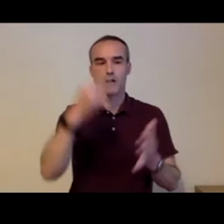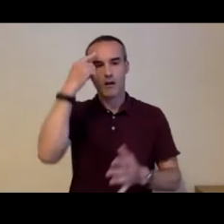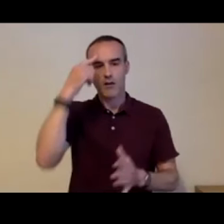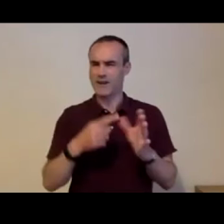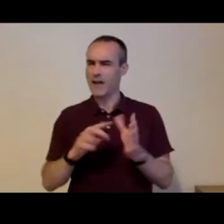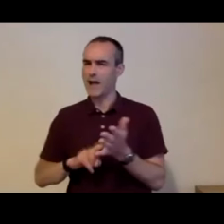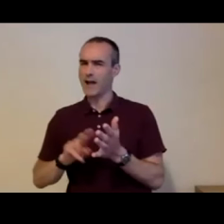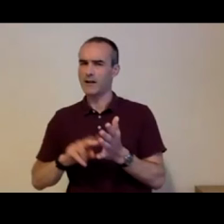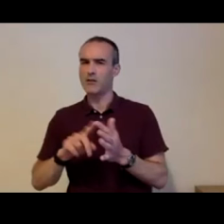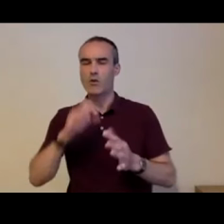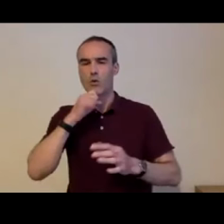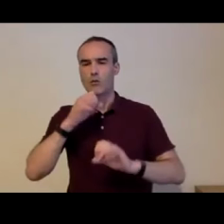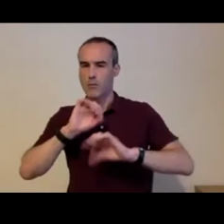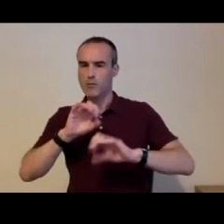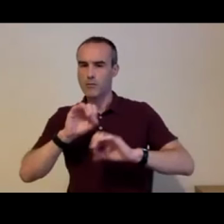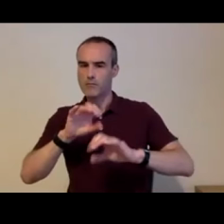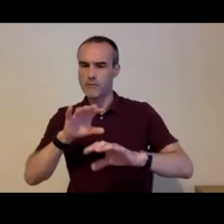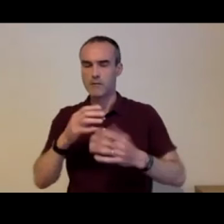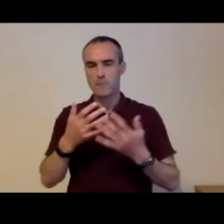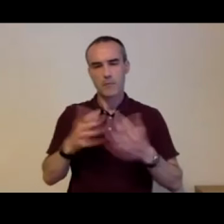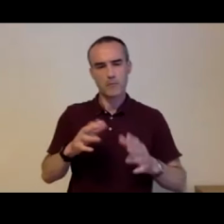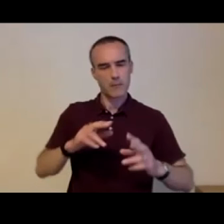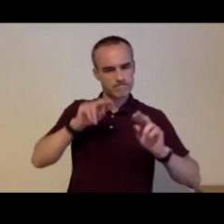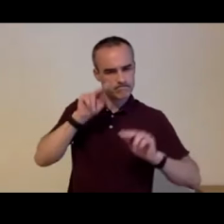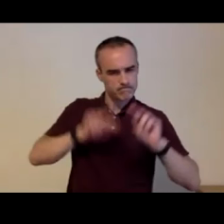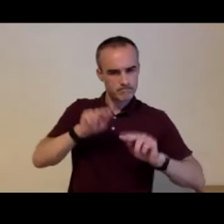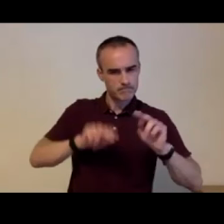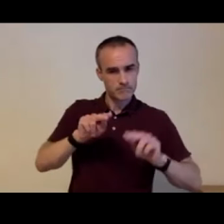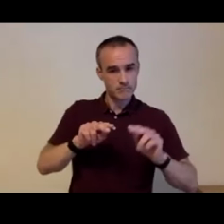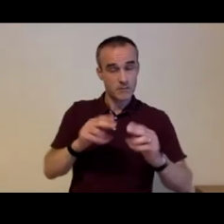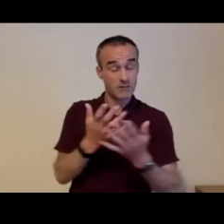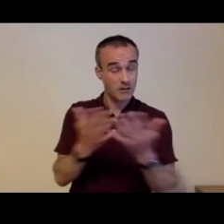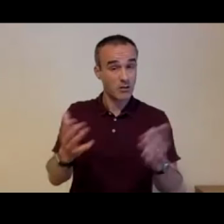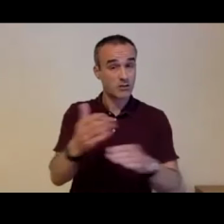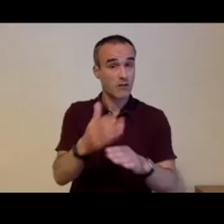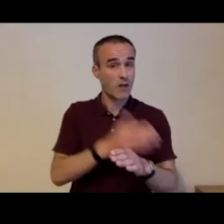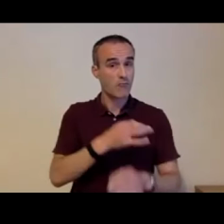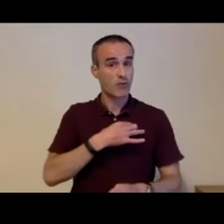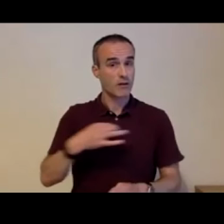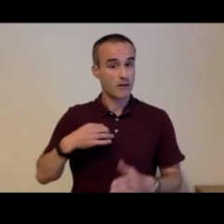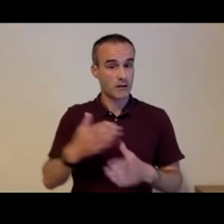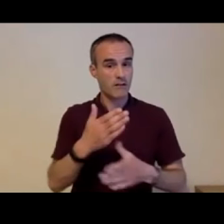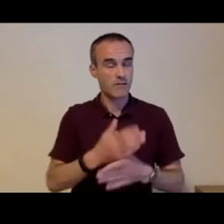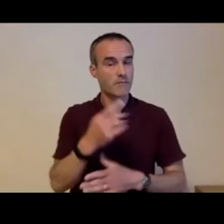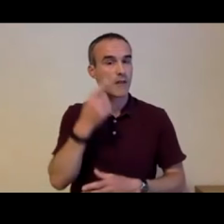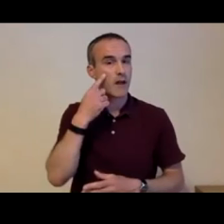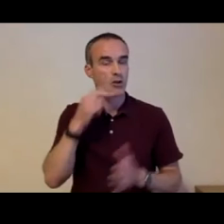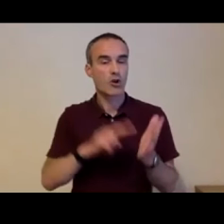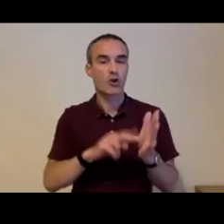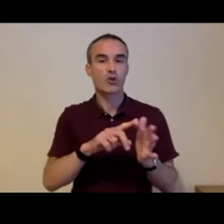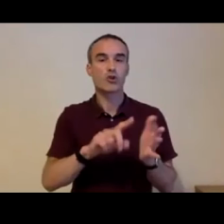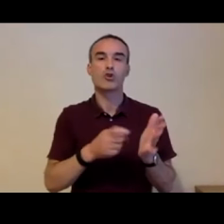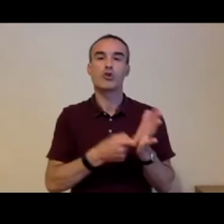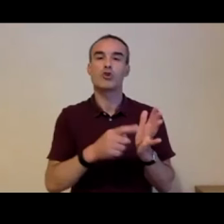she's surveyed this scene and said there's much preclinical activity here, looking at neurotransmitter or other